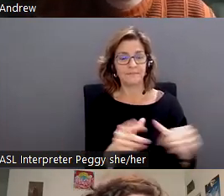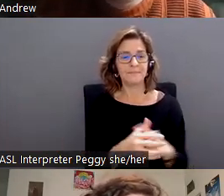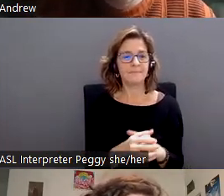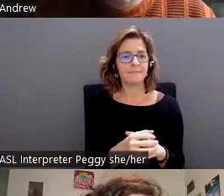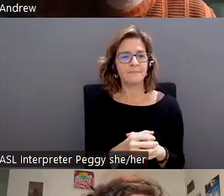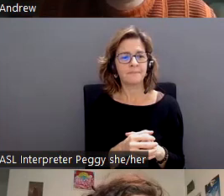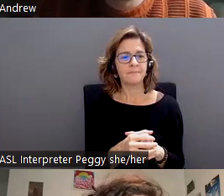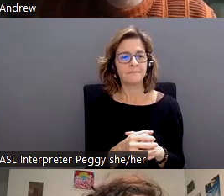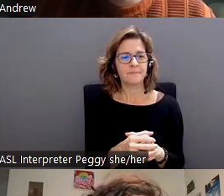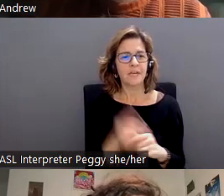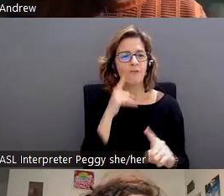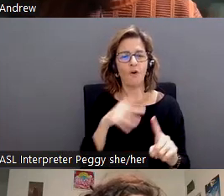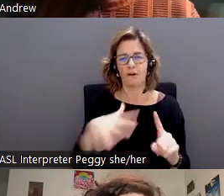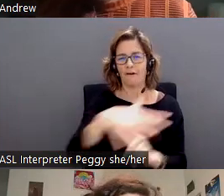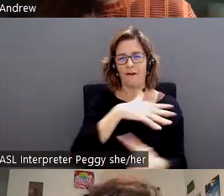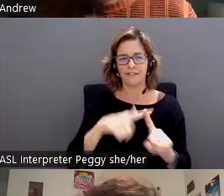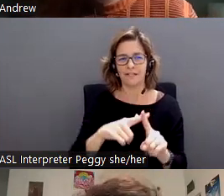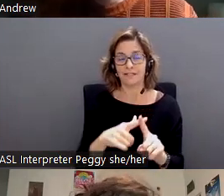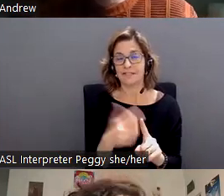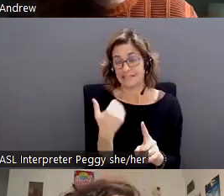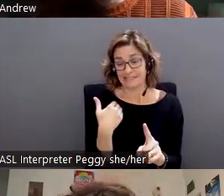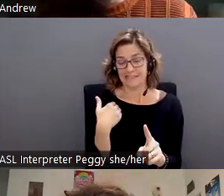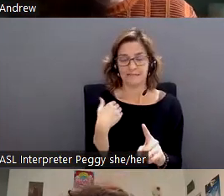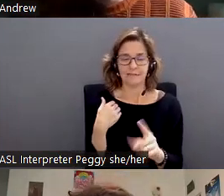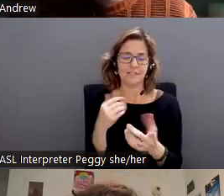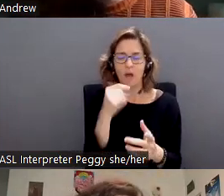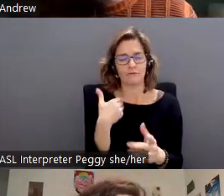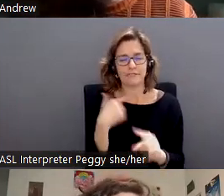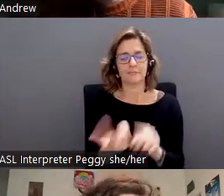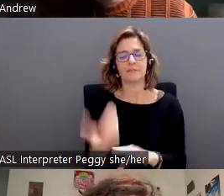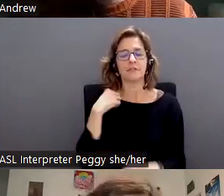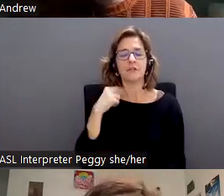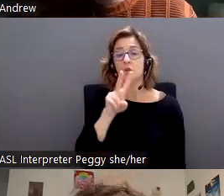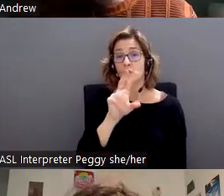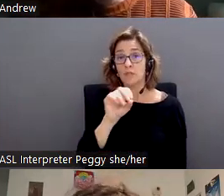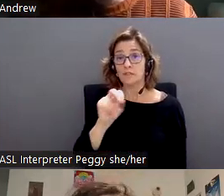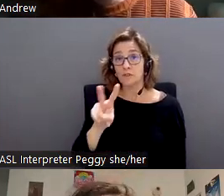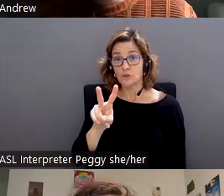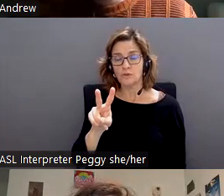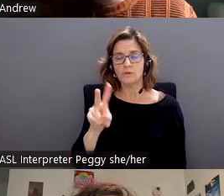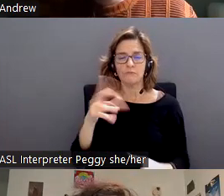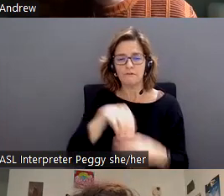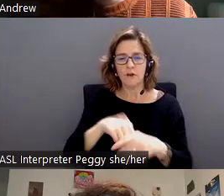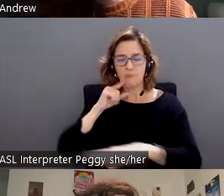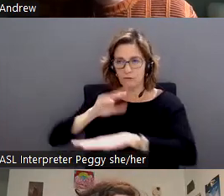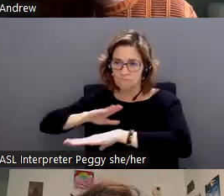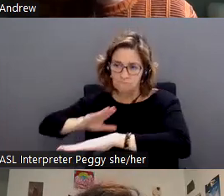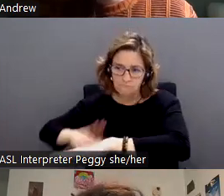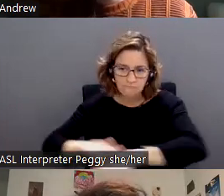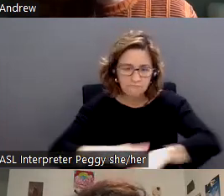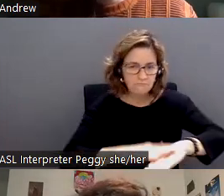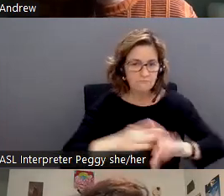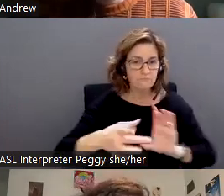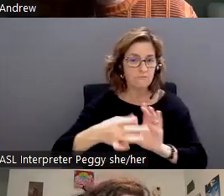context, in 2002, the 519 was a part of a consultation done with the city and a number of